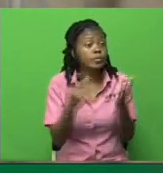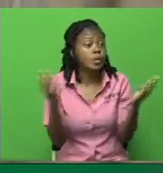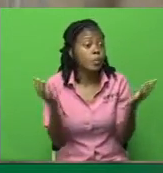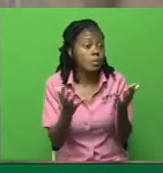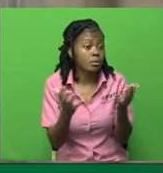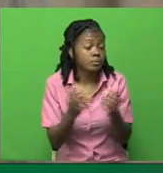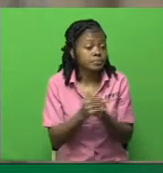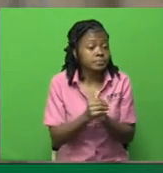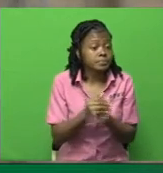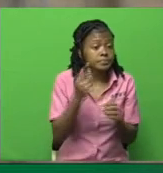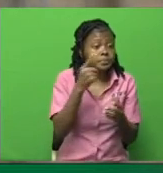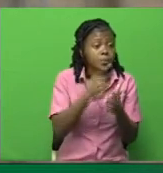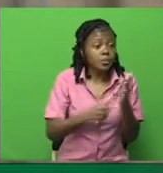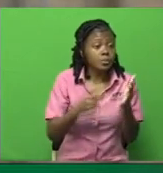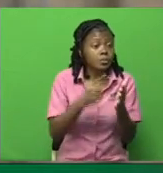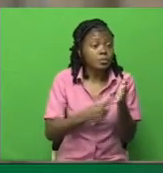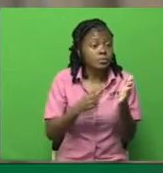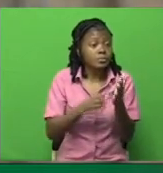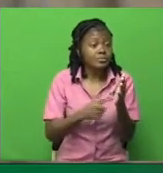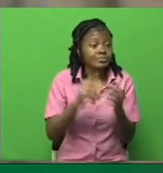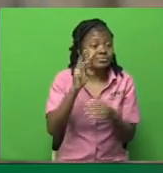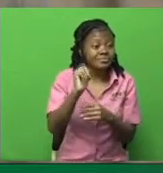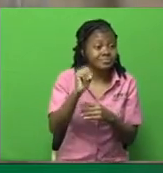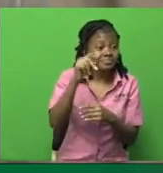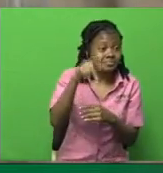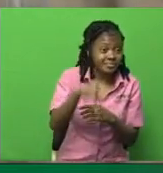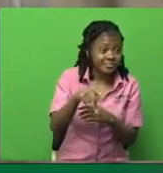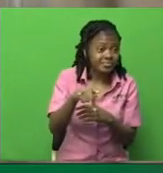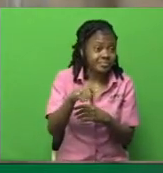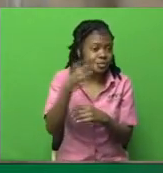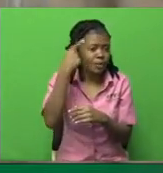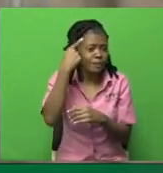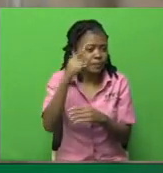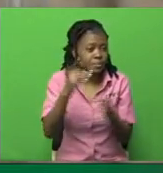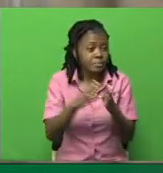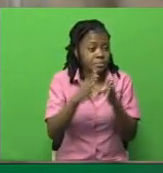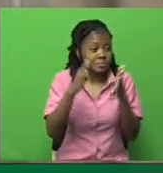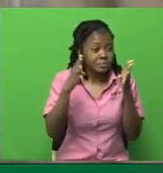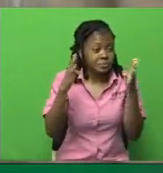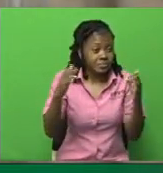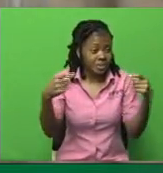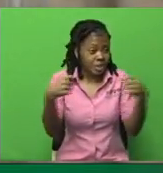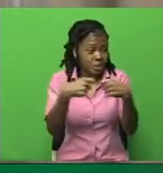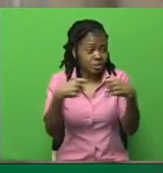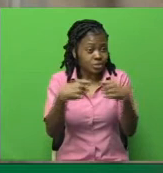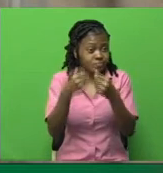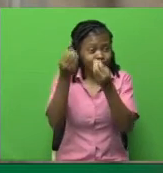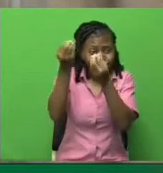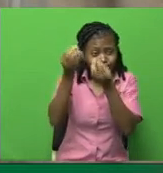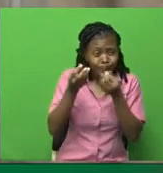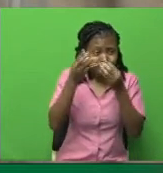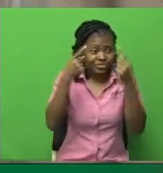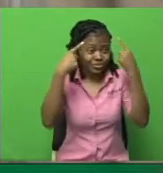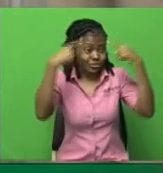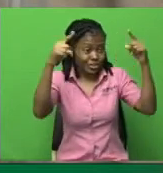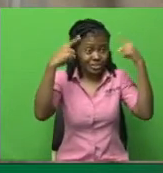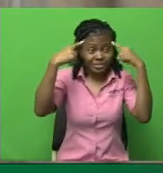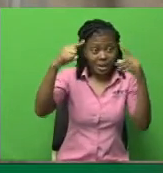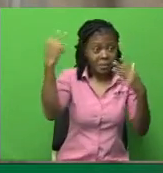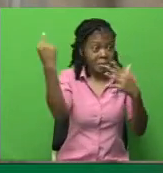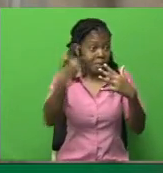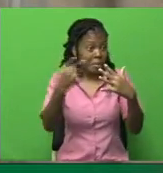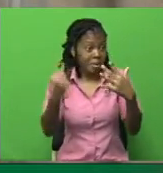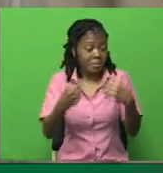member of laupino Bonnie West tells us are all the great strides they have made with respect to the production of water